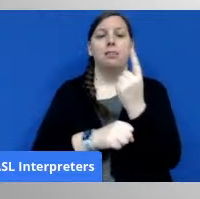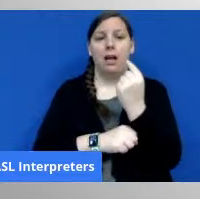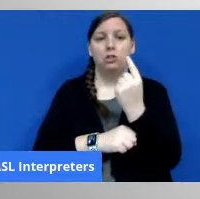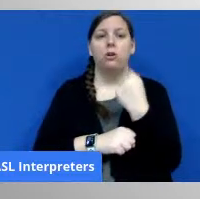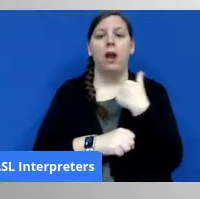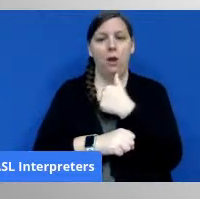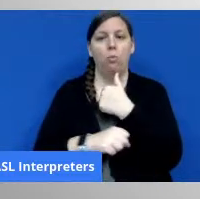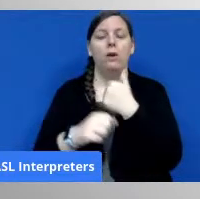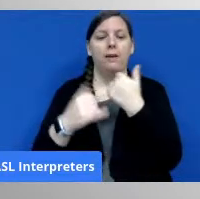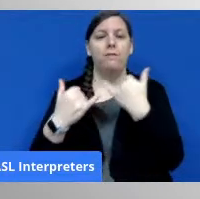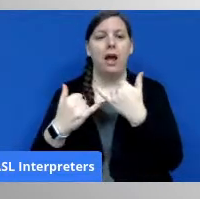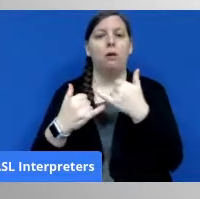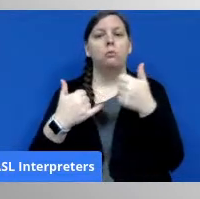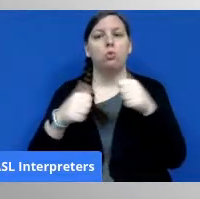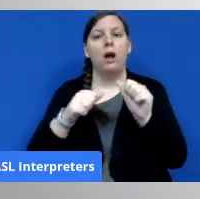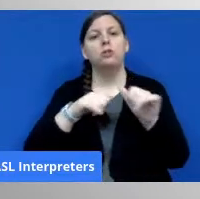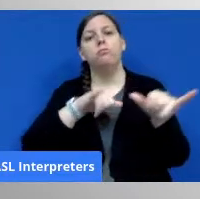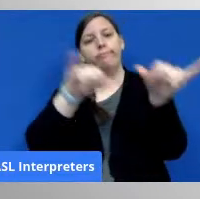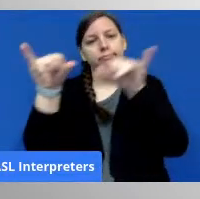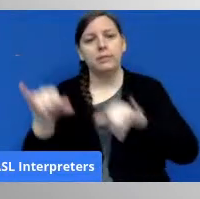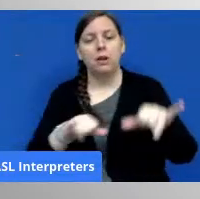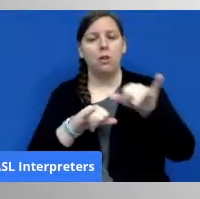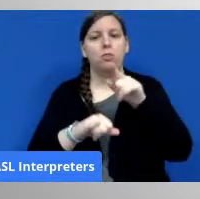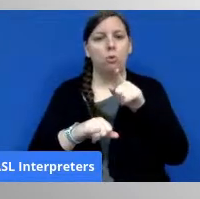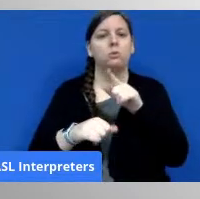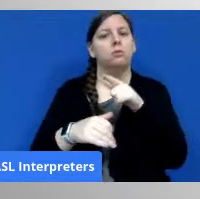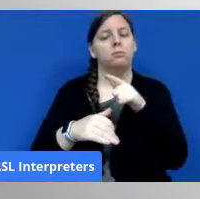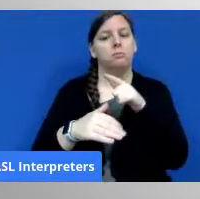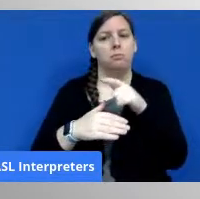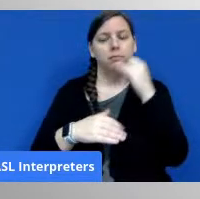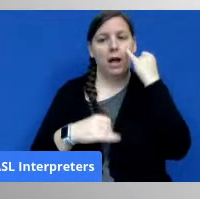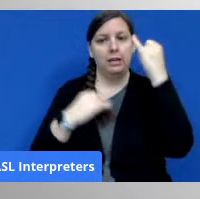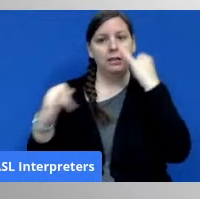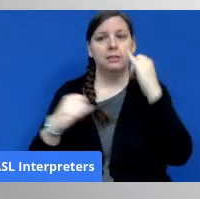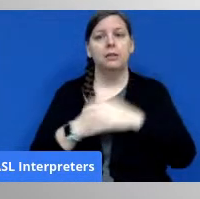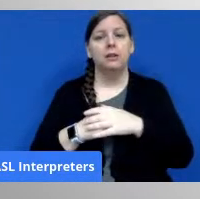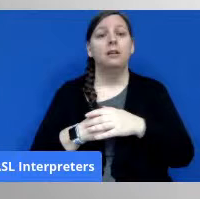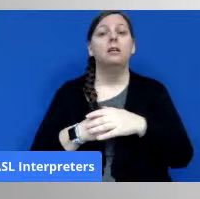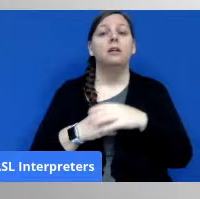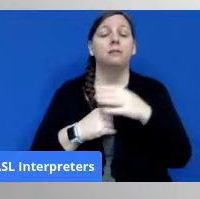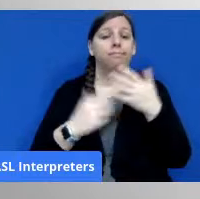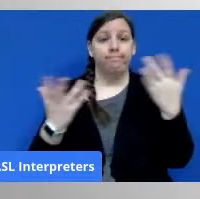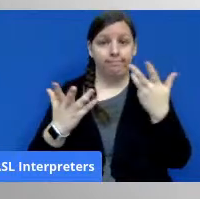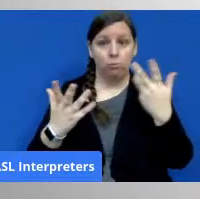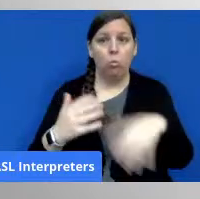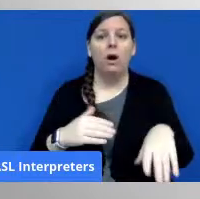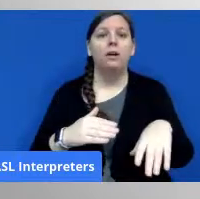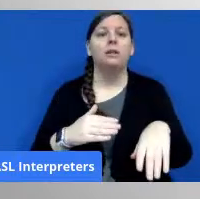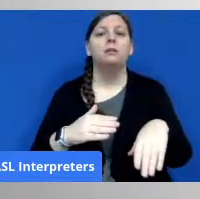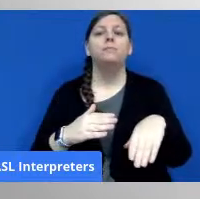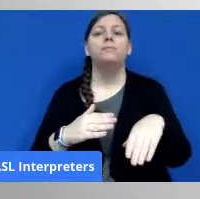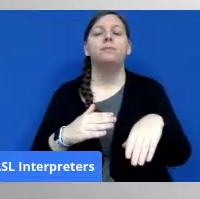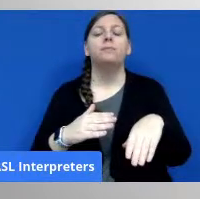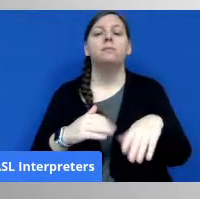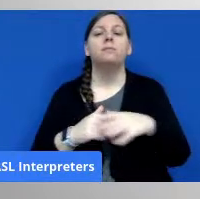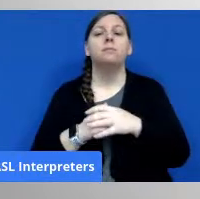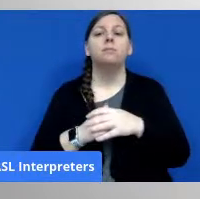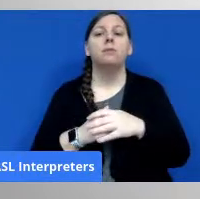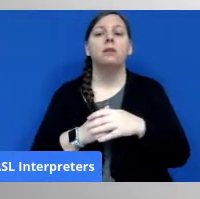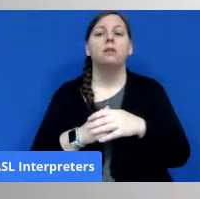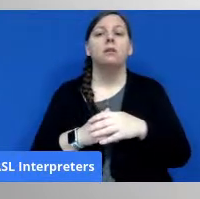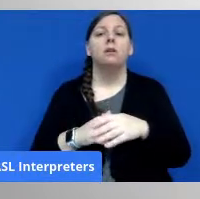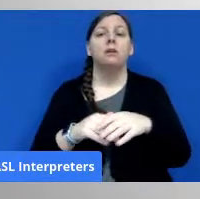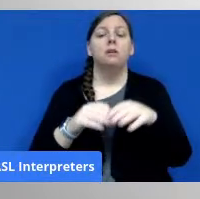which included consistency in the scheduling, staffing ratios, and then providing at least 2 trips or